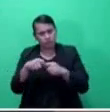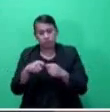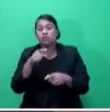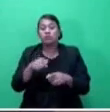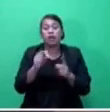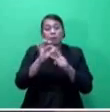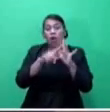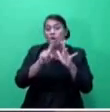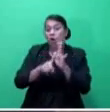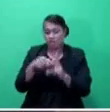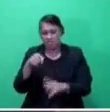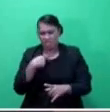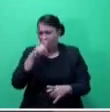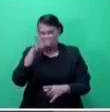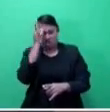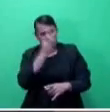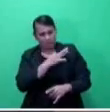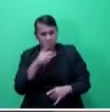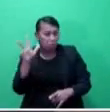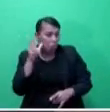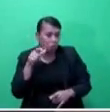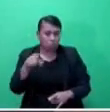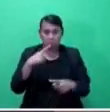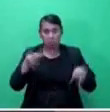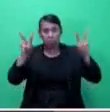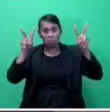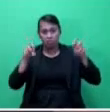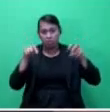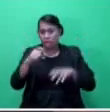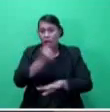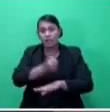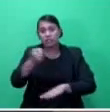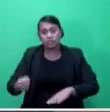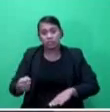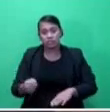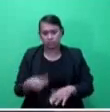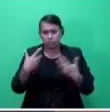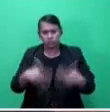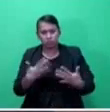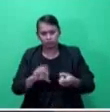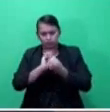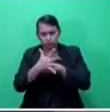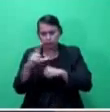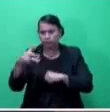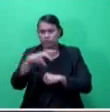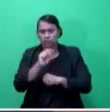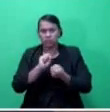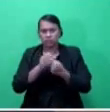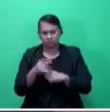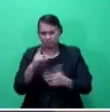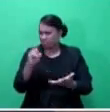when I heard say, and I quote, government is lucky COVID came along. In no situation is it okay to